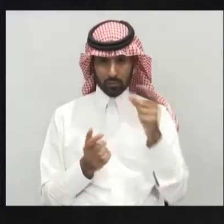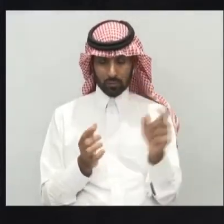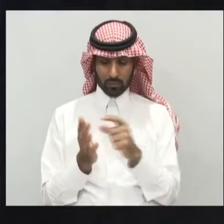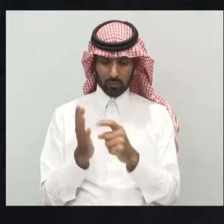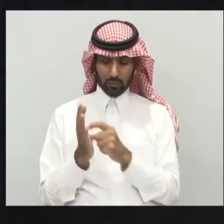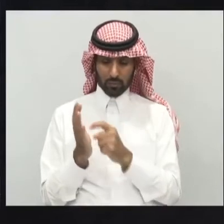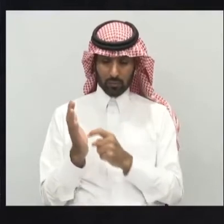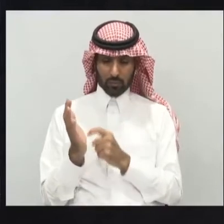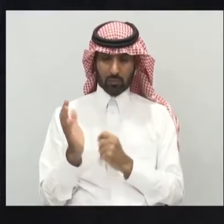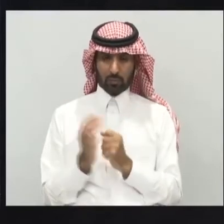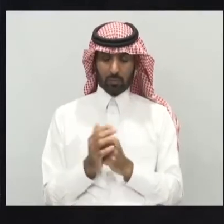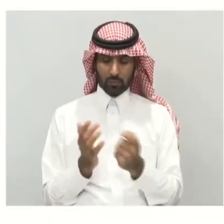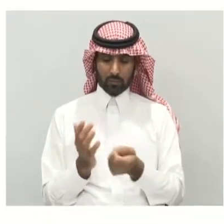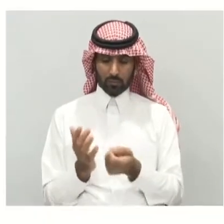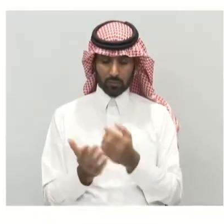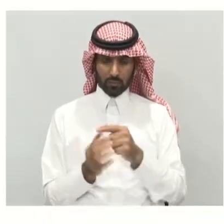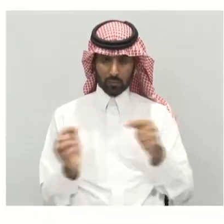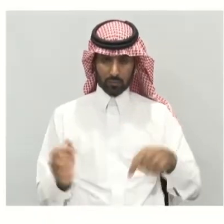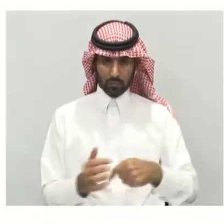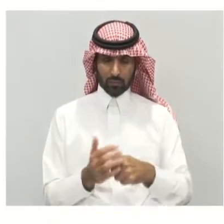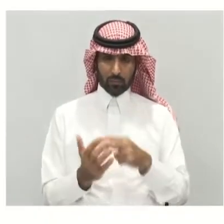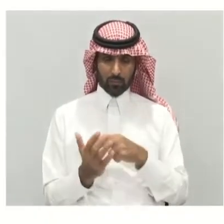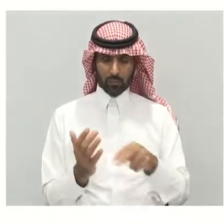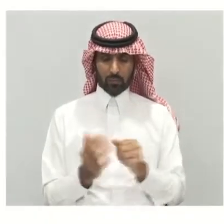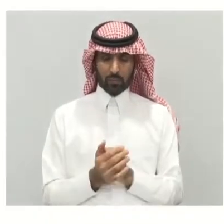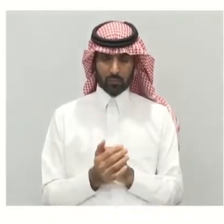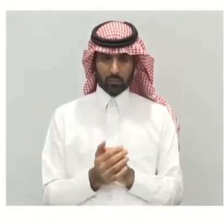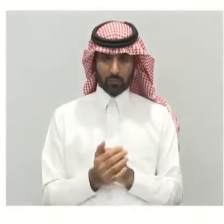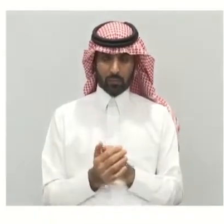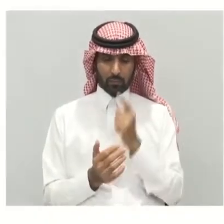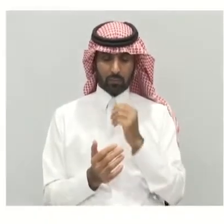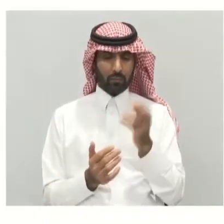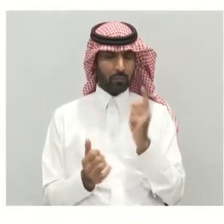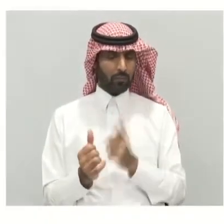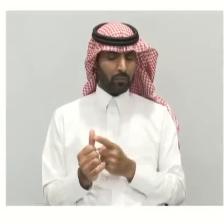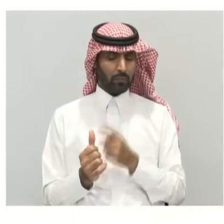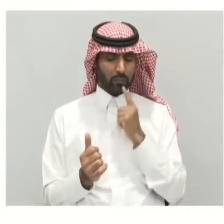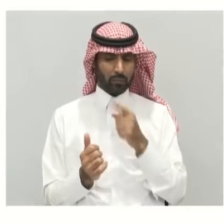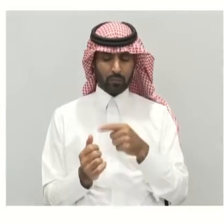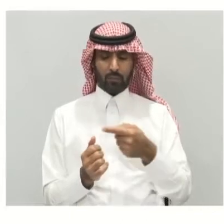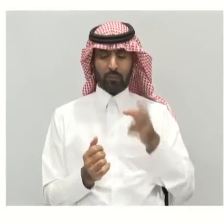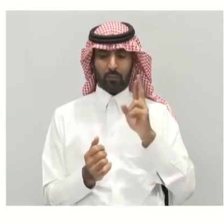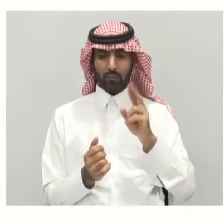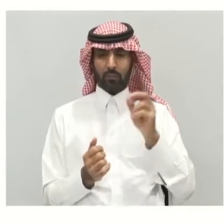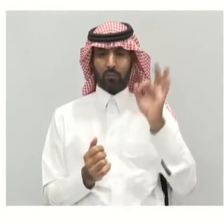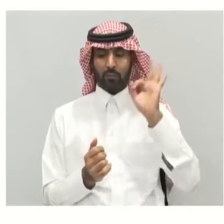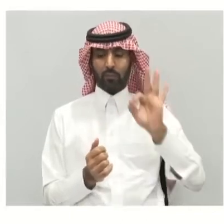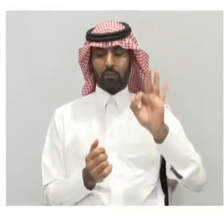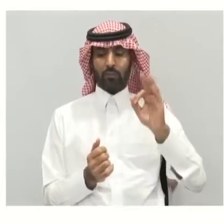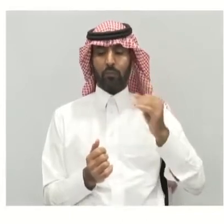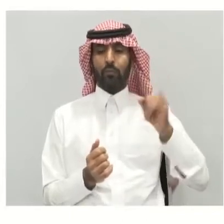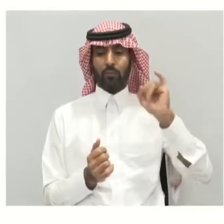recipe in a paragraph, okay? Let's see the answer. First, crack 4 eggs into a